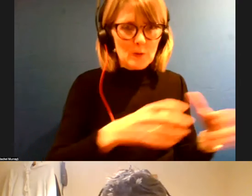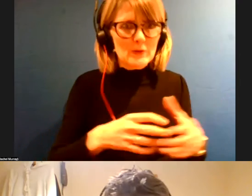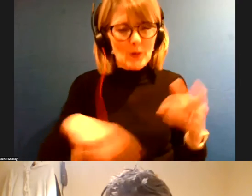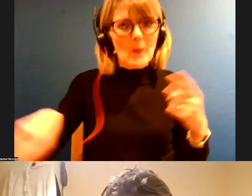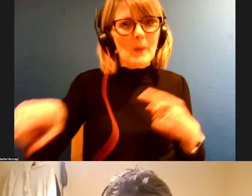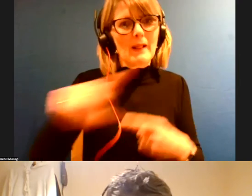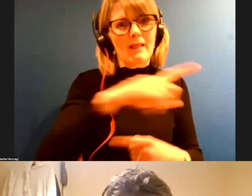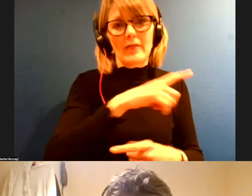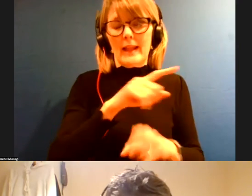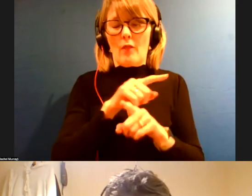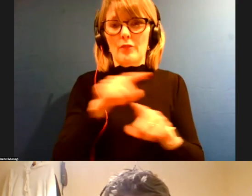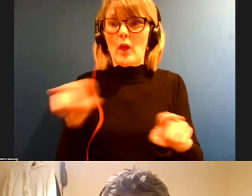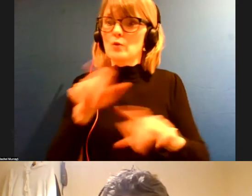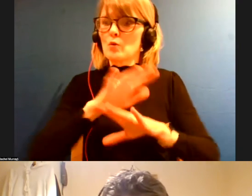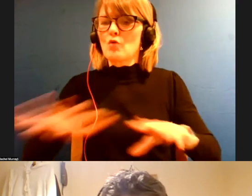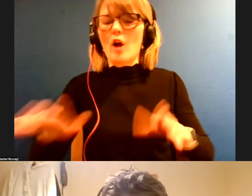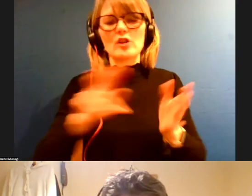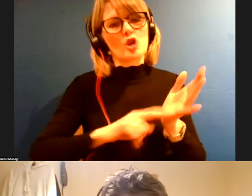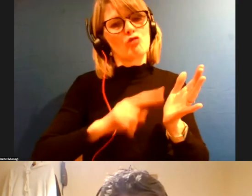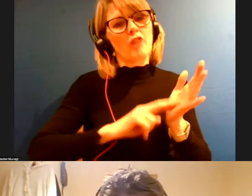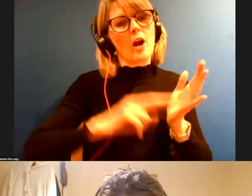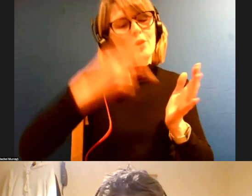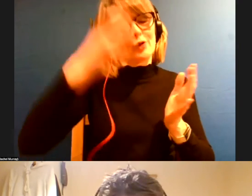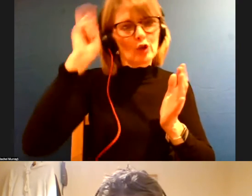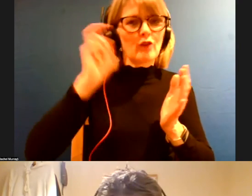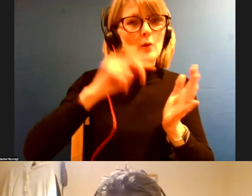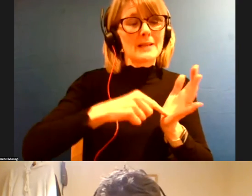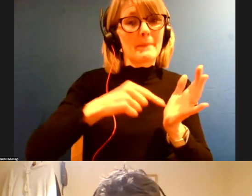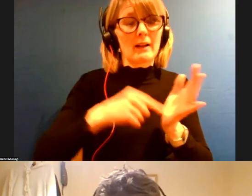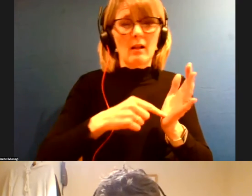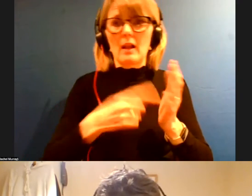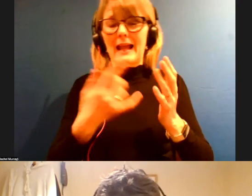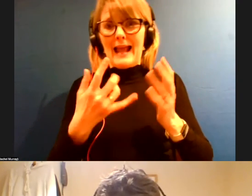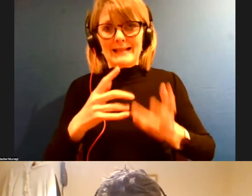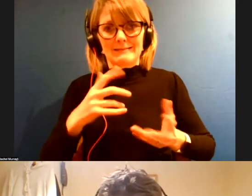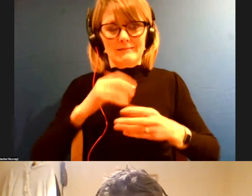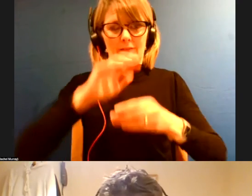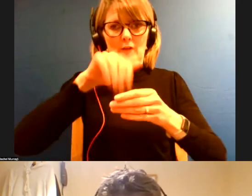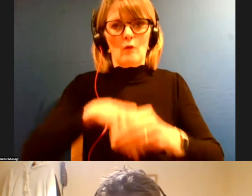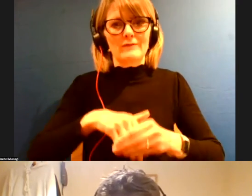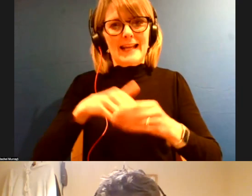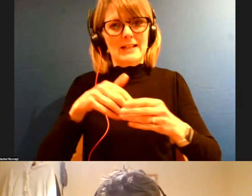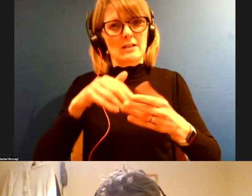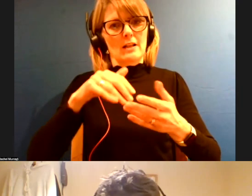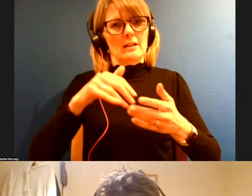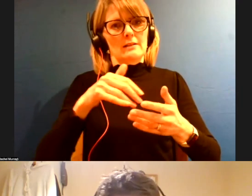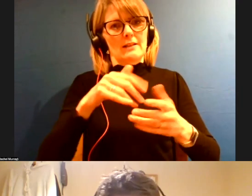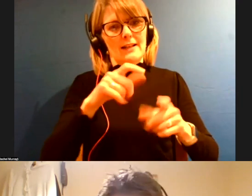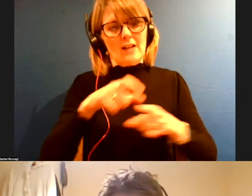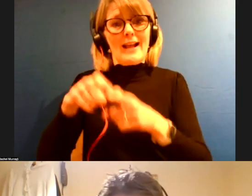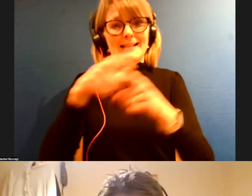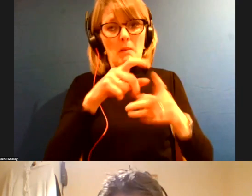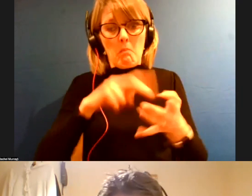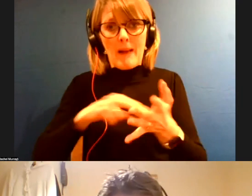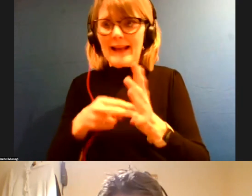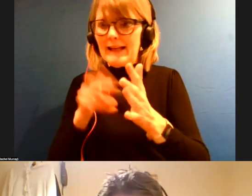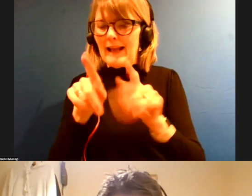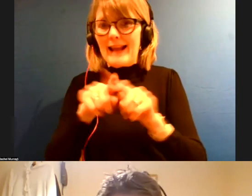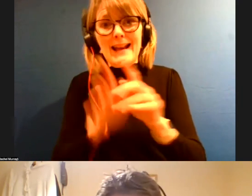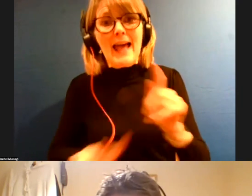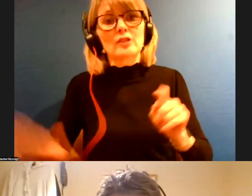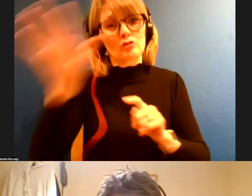those who aren't neurotypical, to strategic planning at diocesan and at national level. And the Church of England must consider